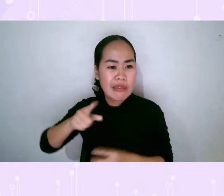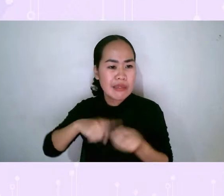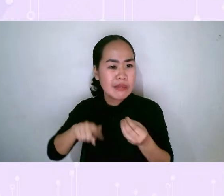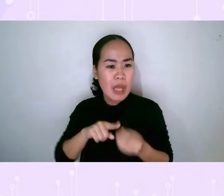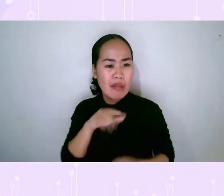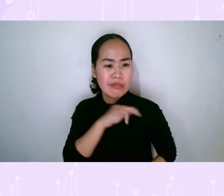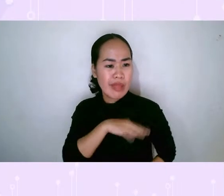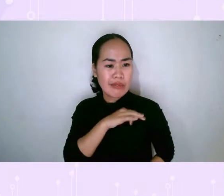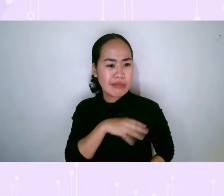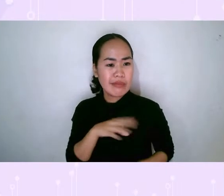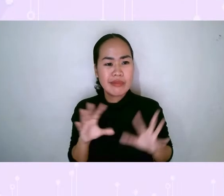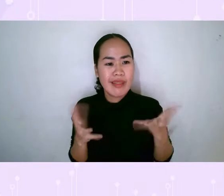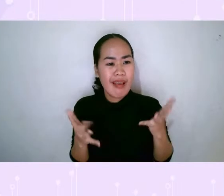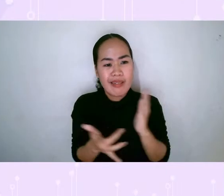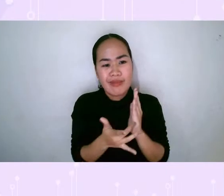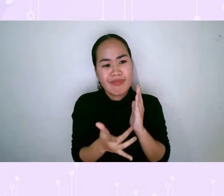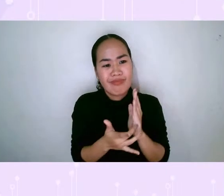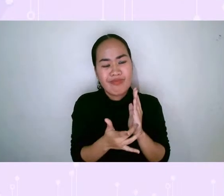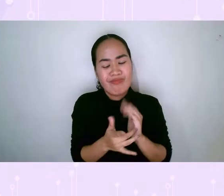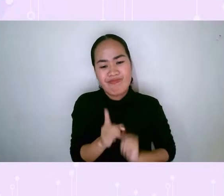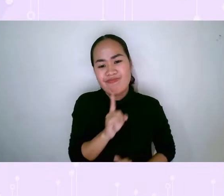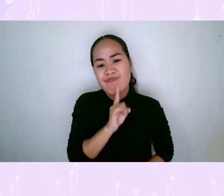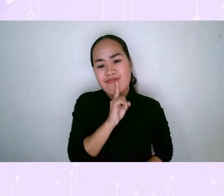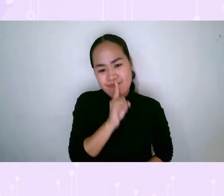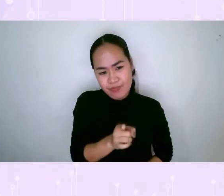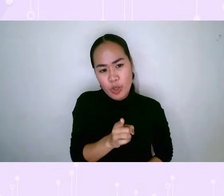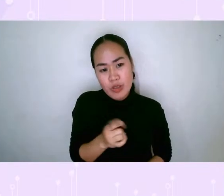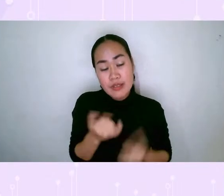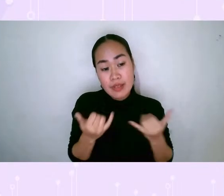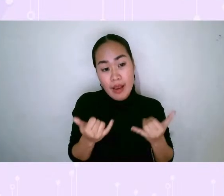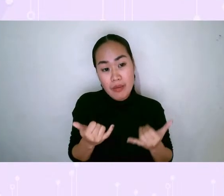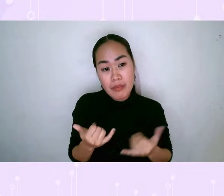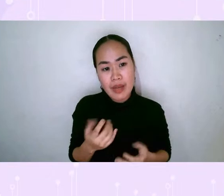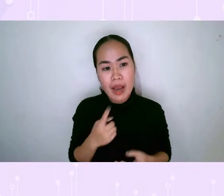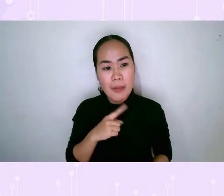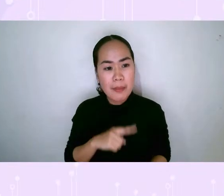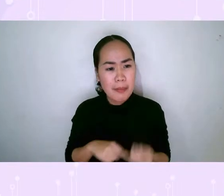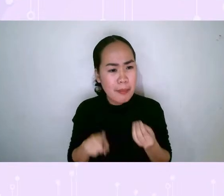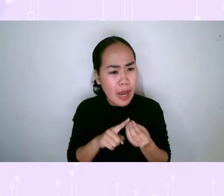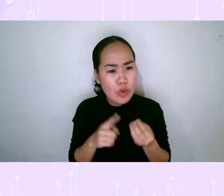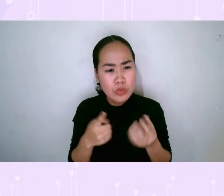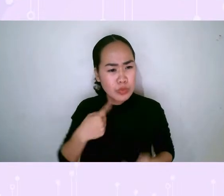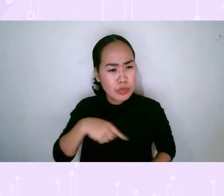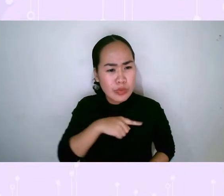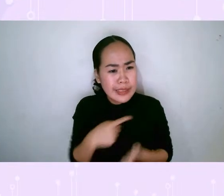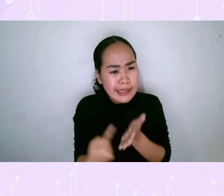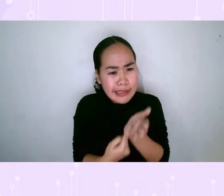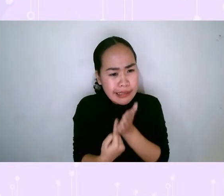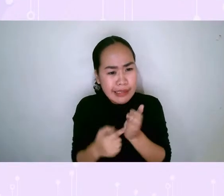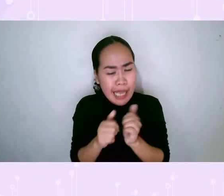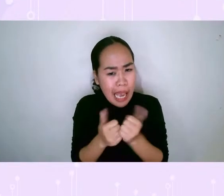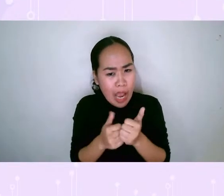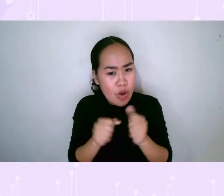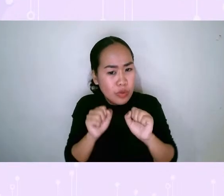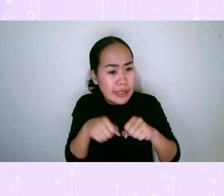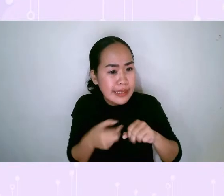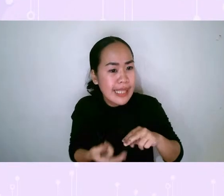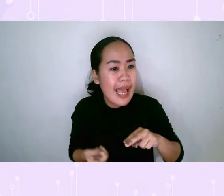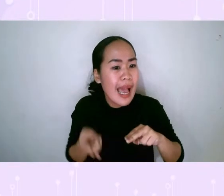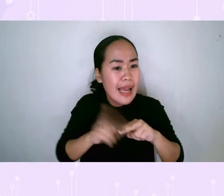of technology. In fact, this was one of the issues identified in our updated Gender Equality